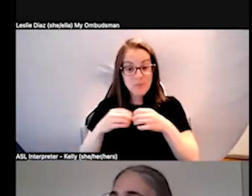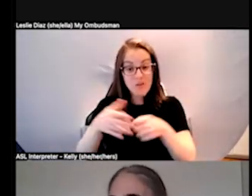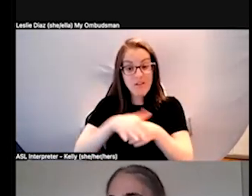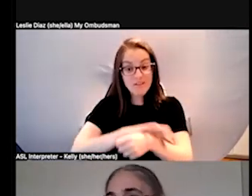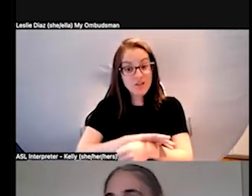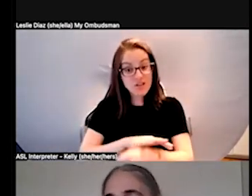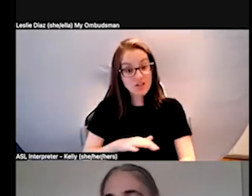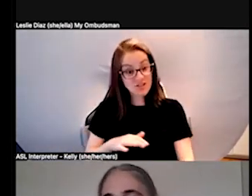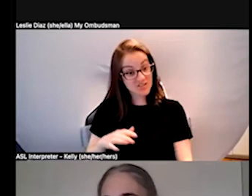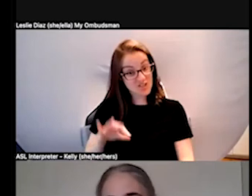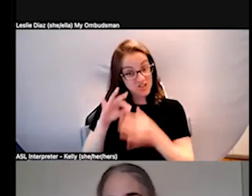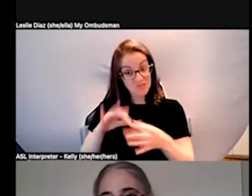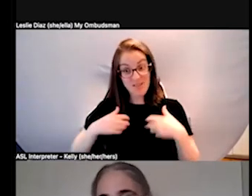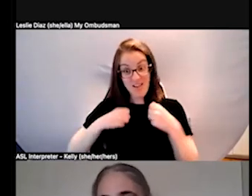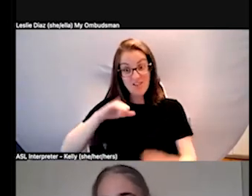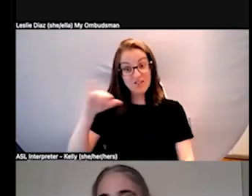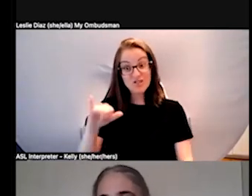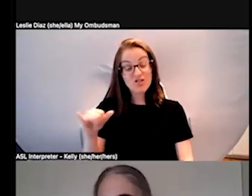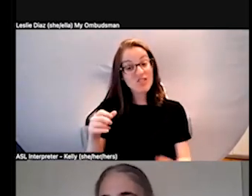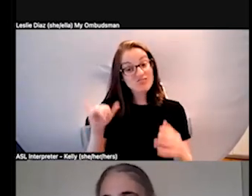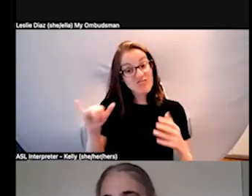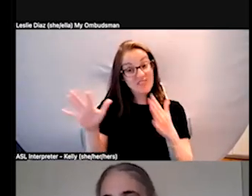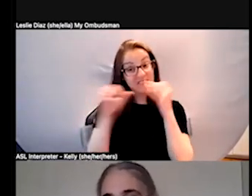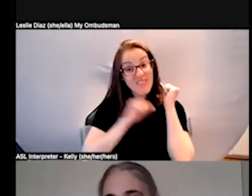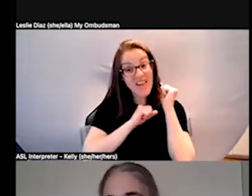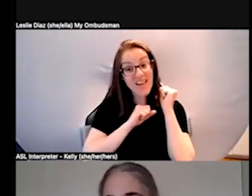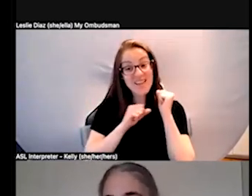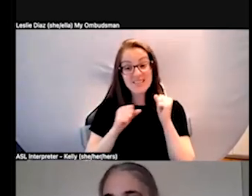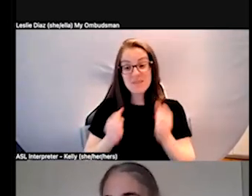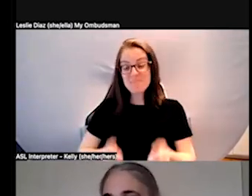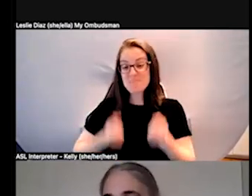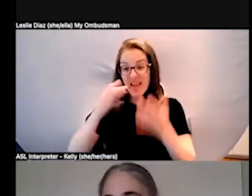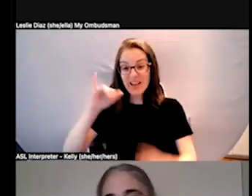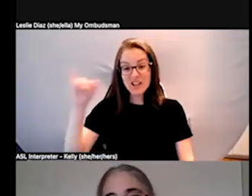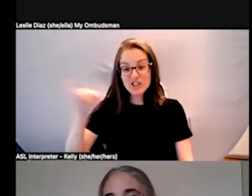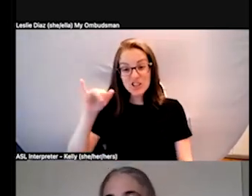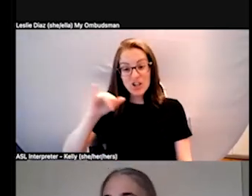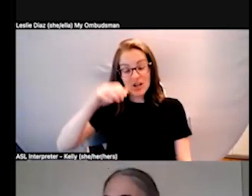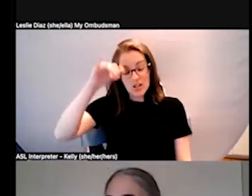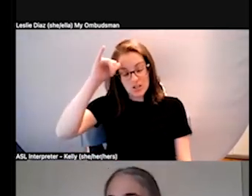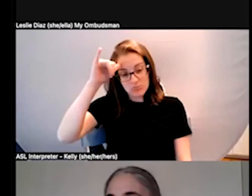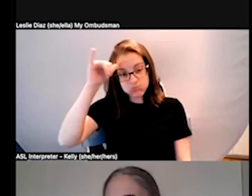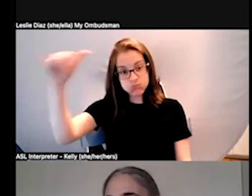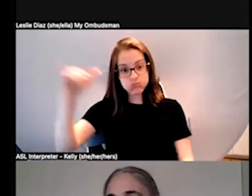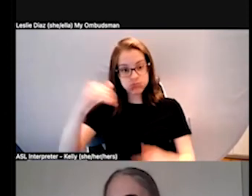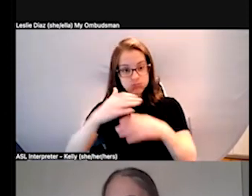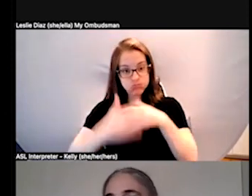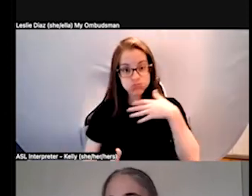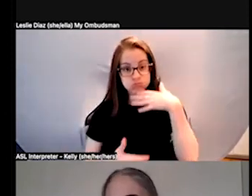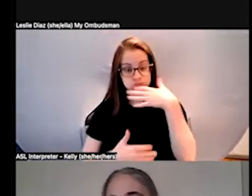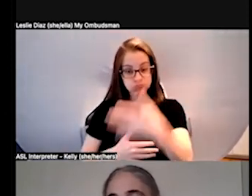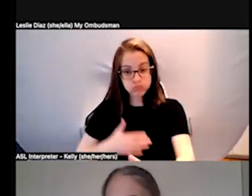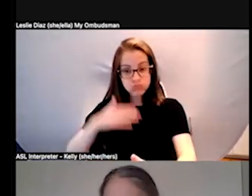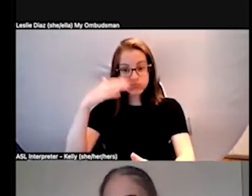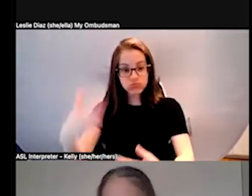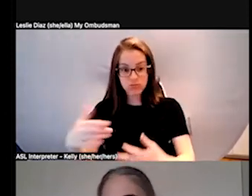pretty rapidly. 6 years is not a long time for a lot of types of insurance changes, and yet we've seen a lot of